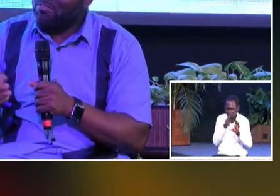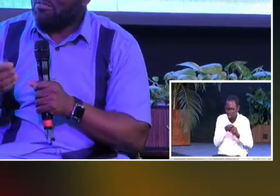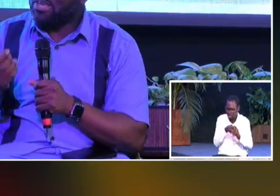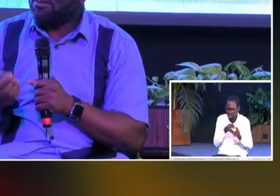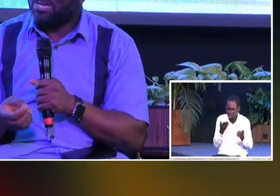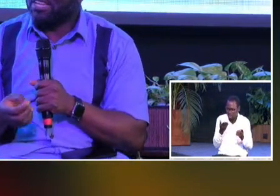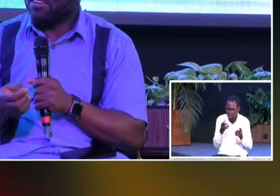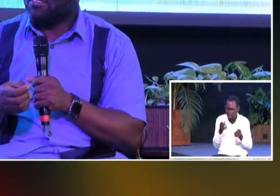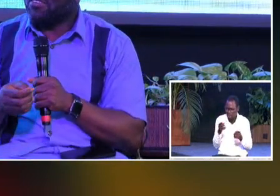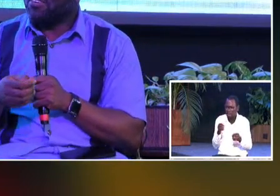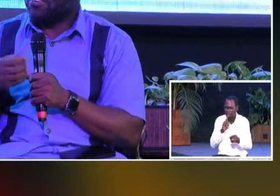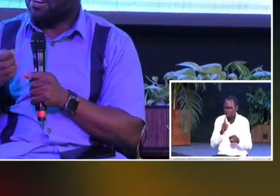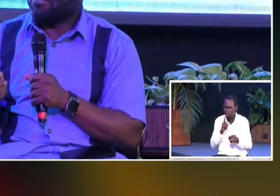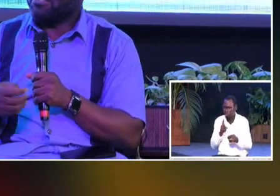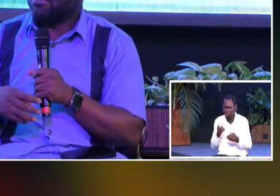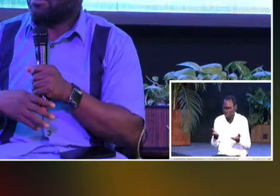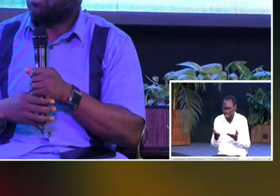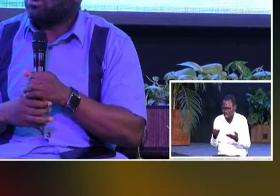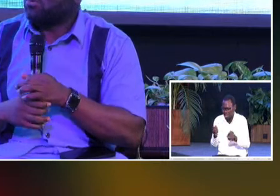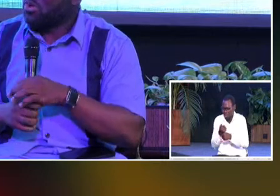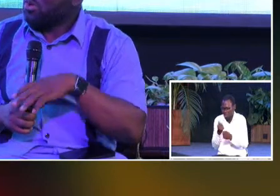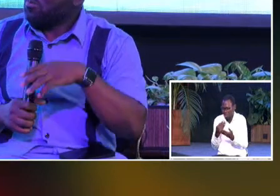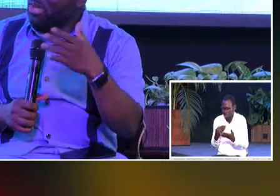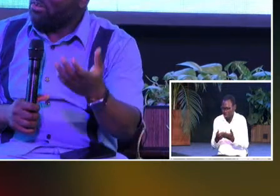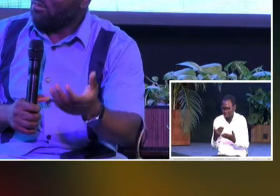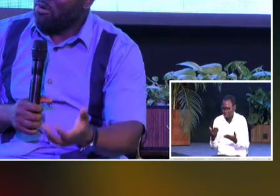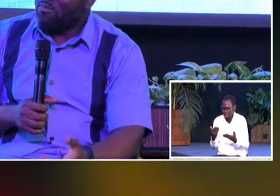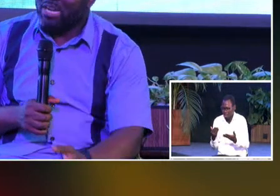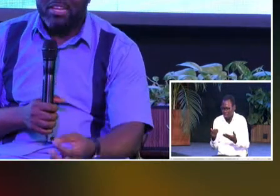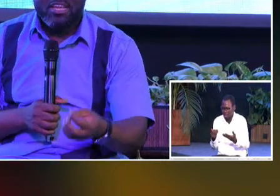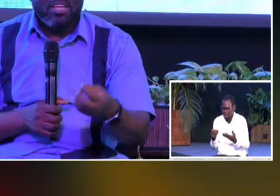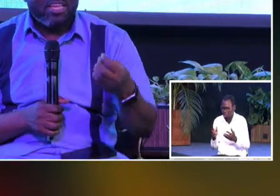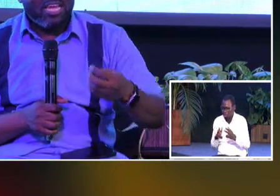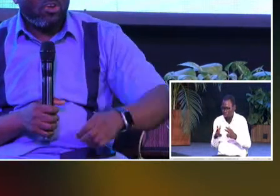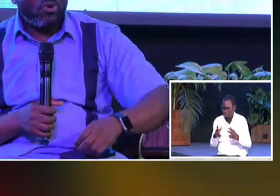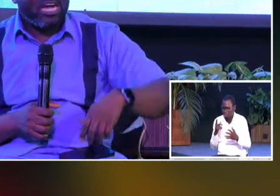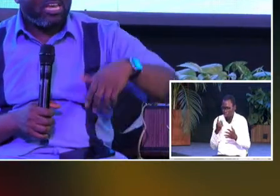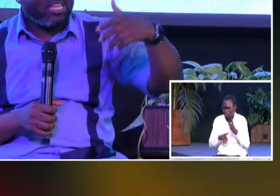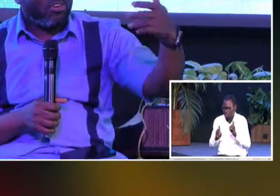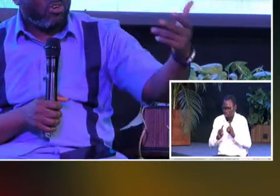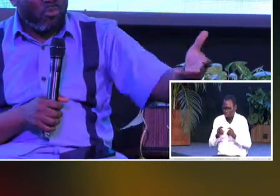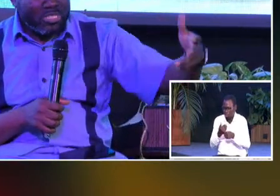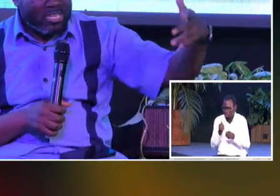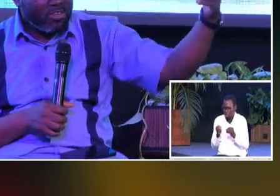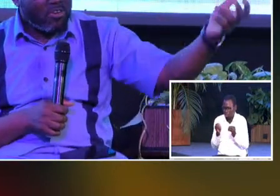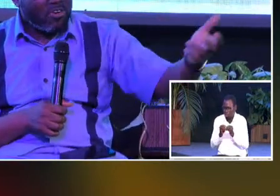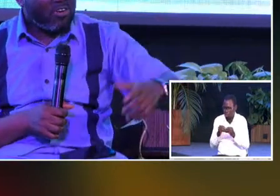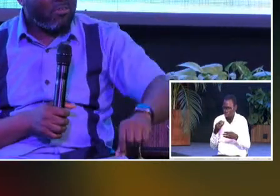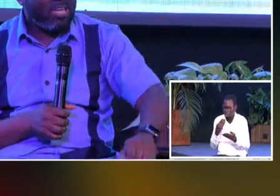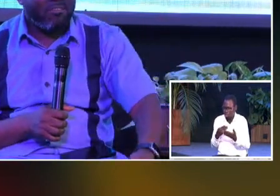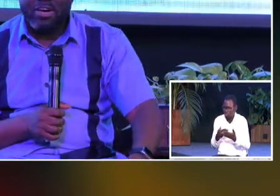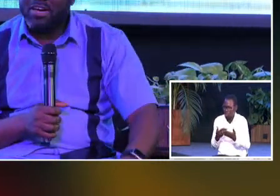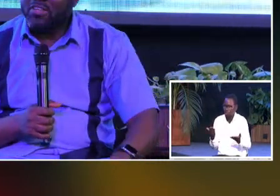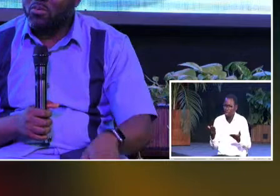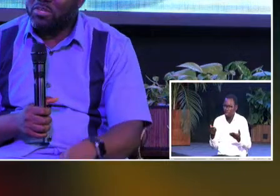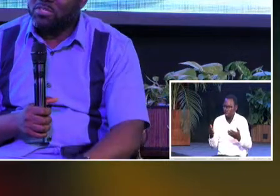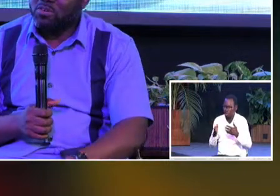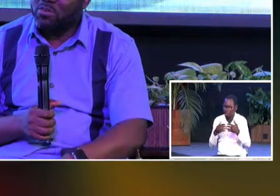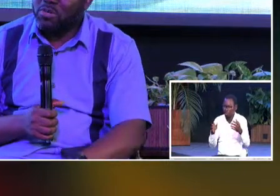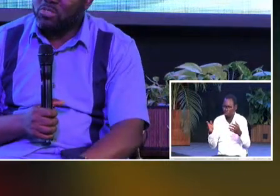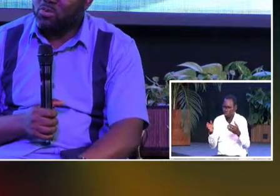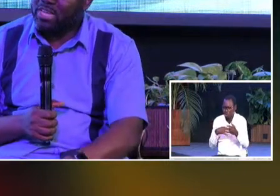course, you have to make money. So you have to see which one will make you more money, either locally, remotely, or wherever